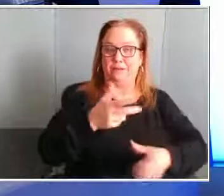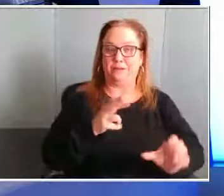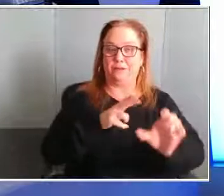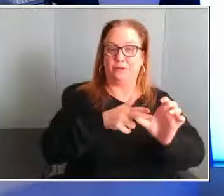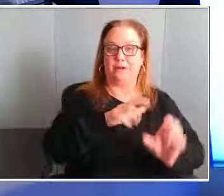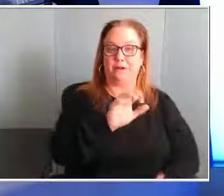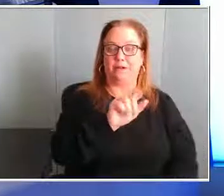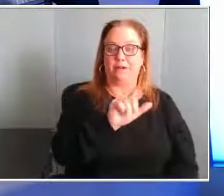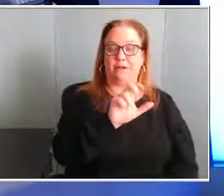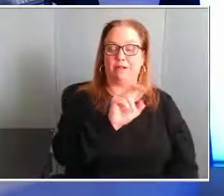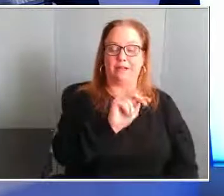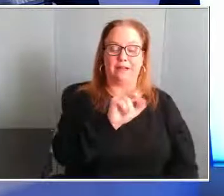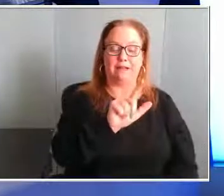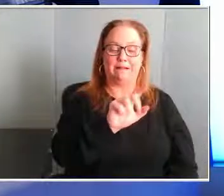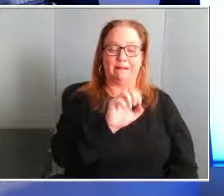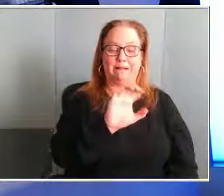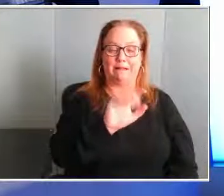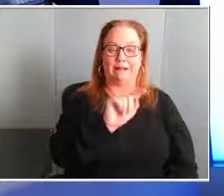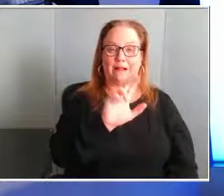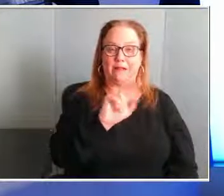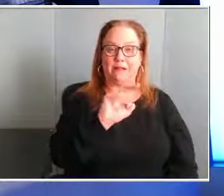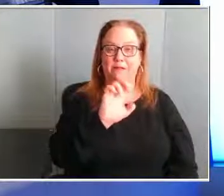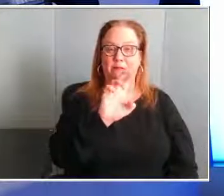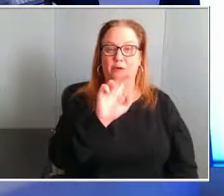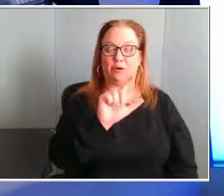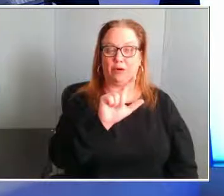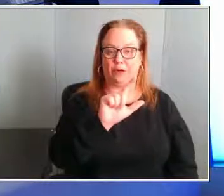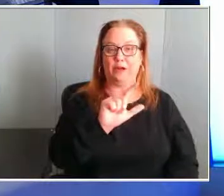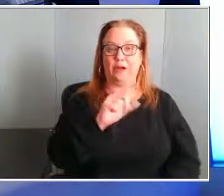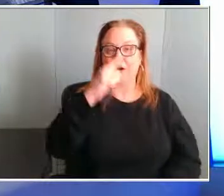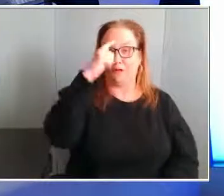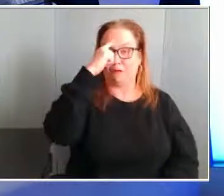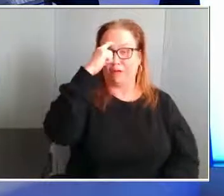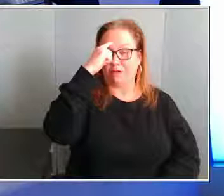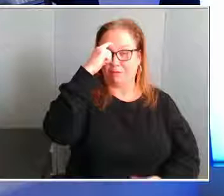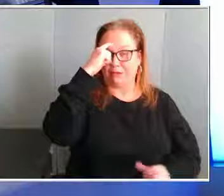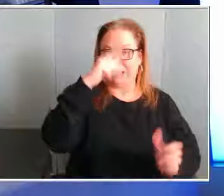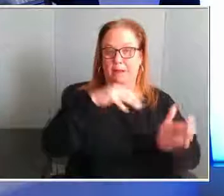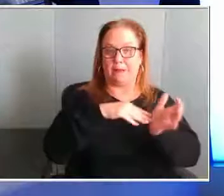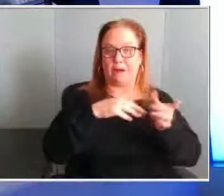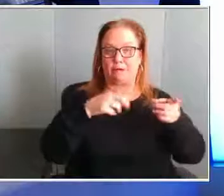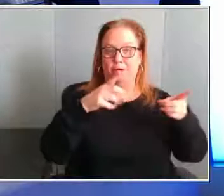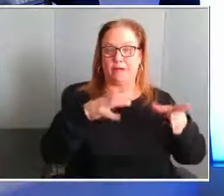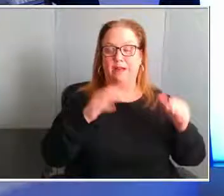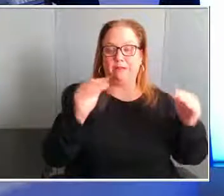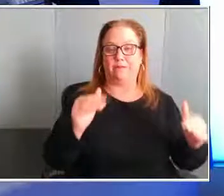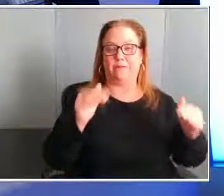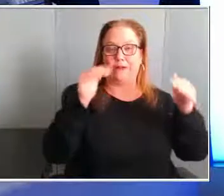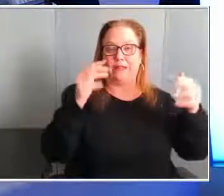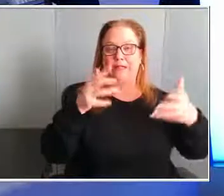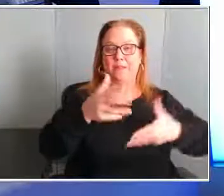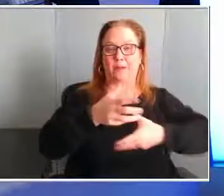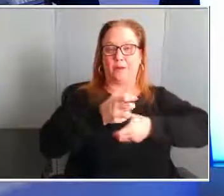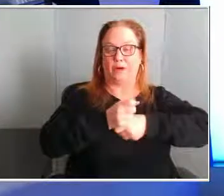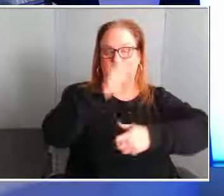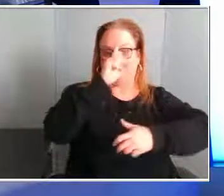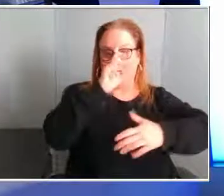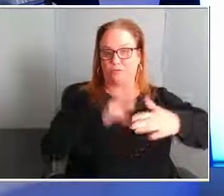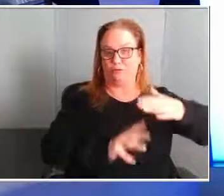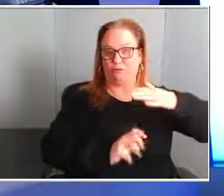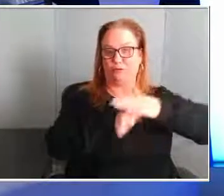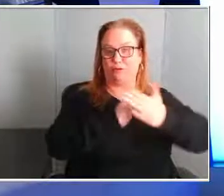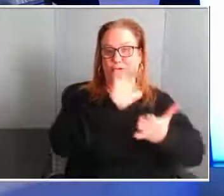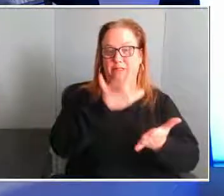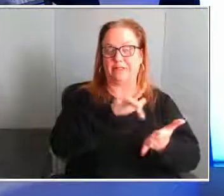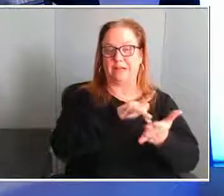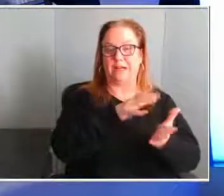Lechtenberg is a neurologist and the medical director of the health system's Advanced Comprehensive Stroke Center. And Dr.